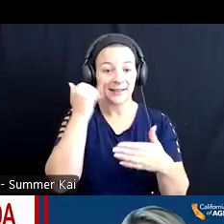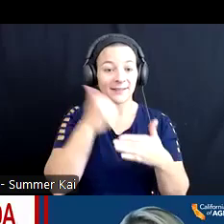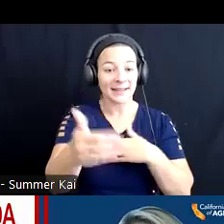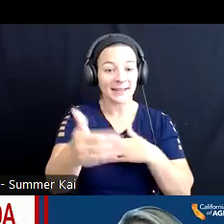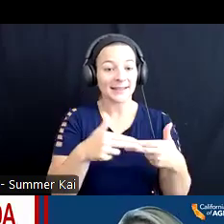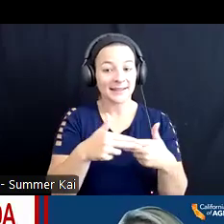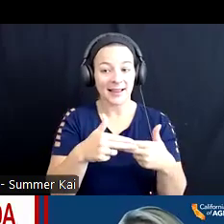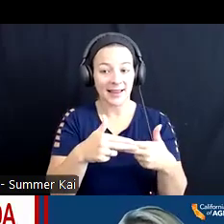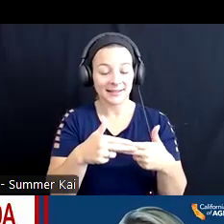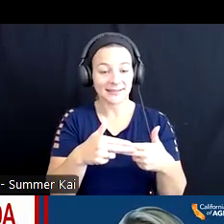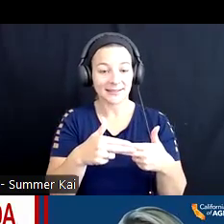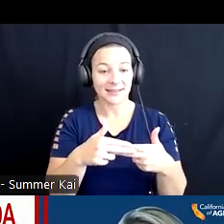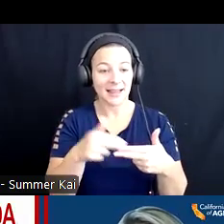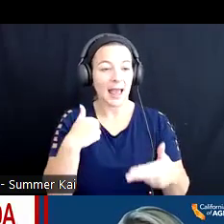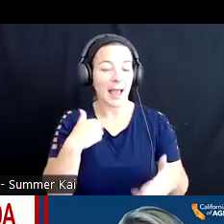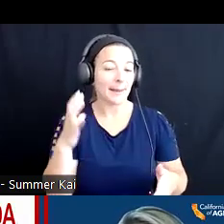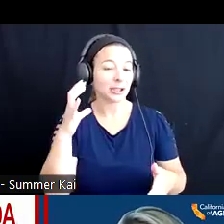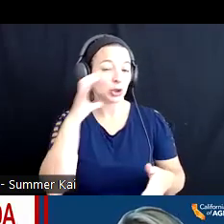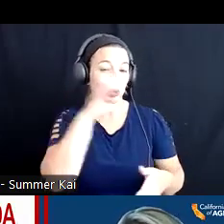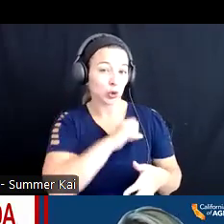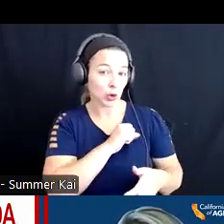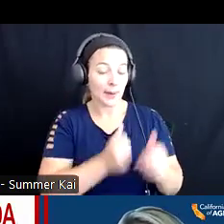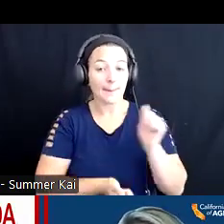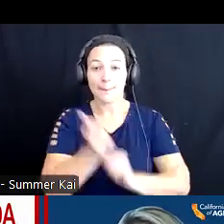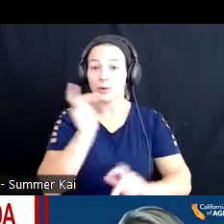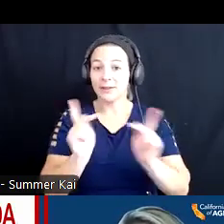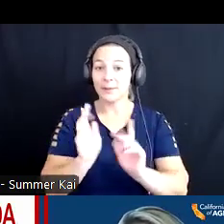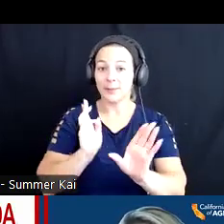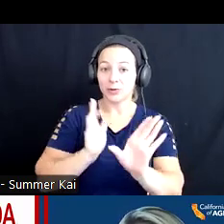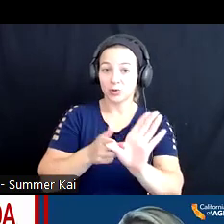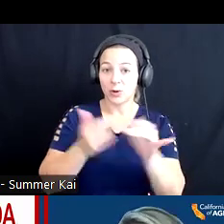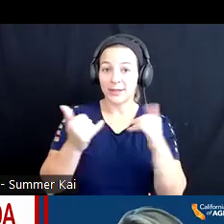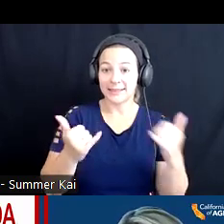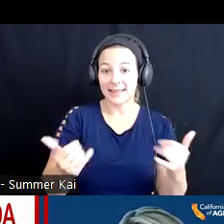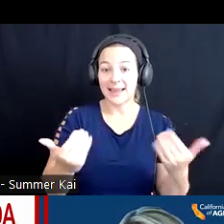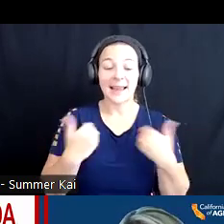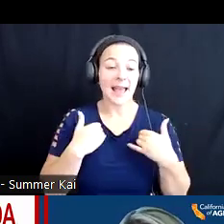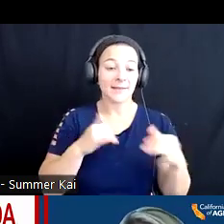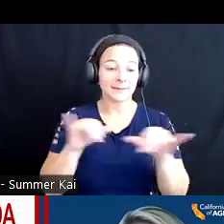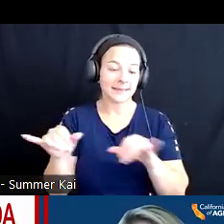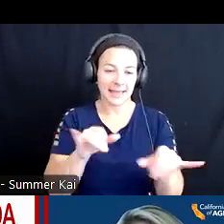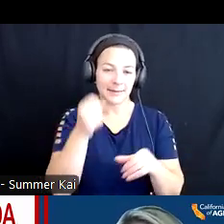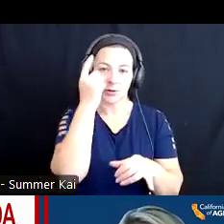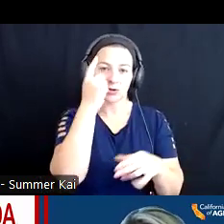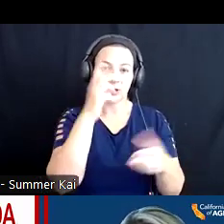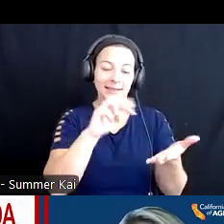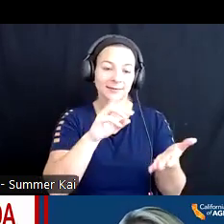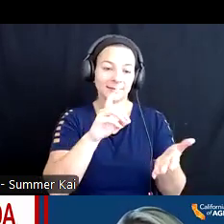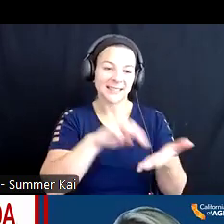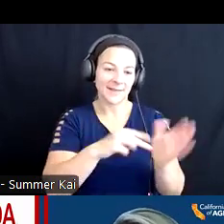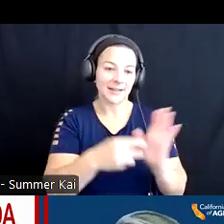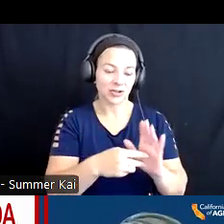up. I'm assuming that most of the attendees today come with the same definition, but since we're grounding our